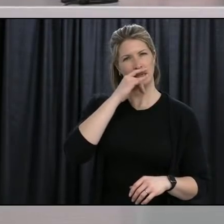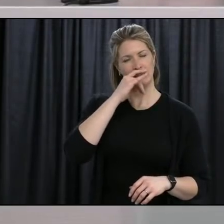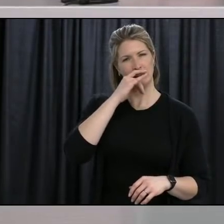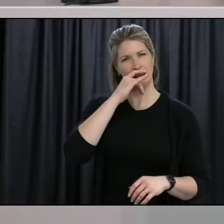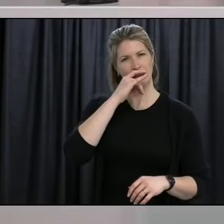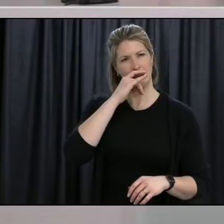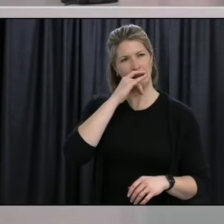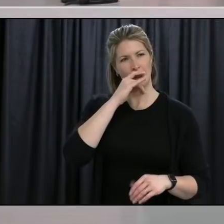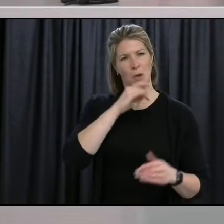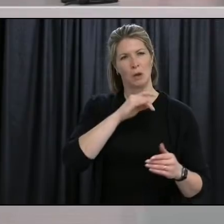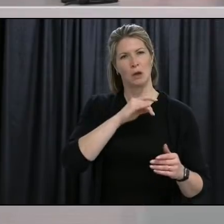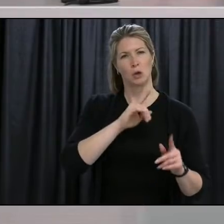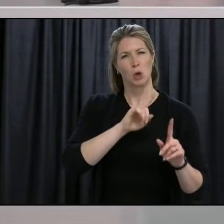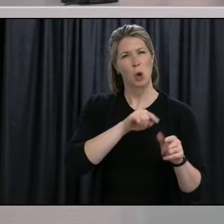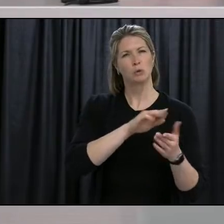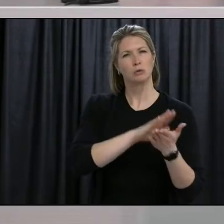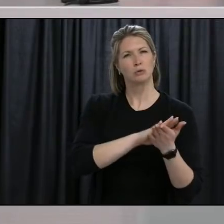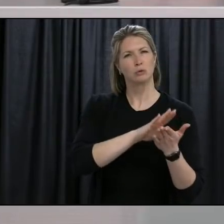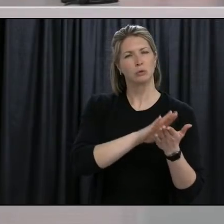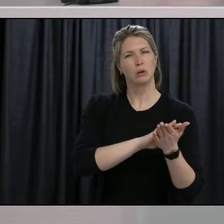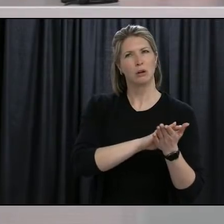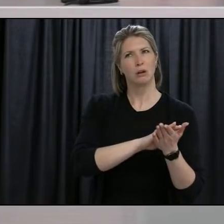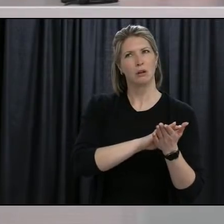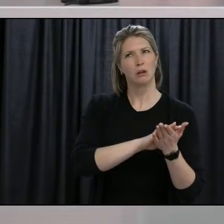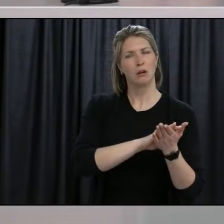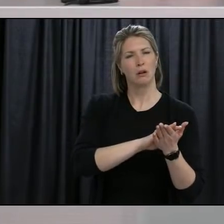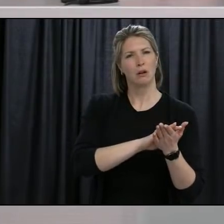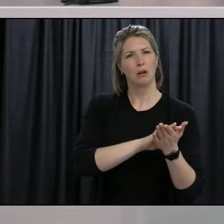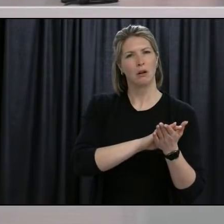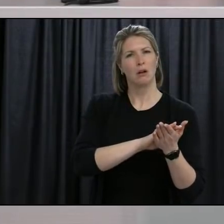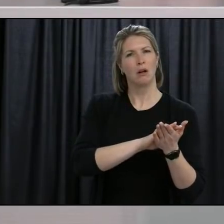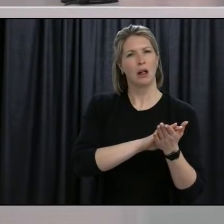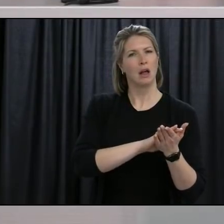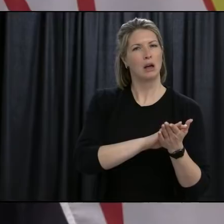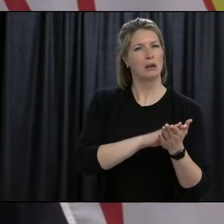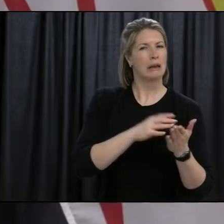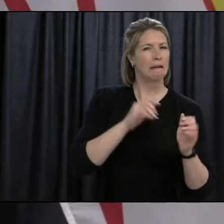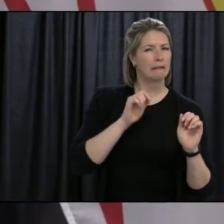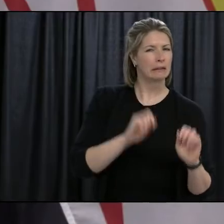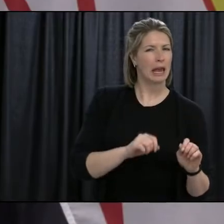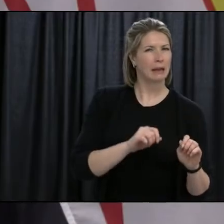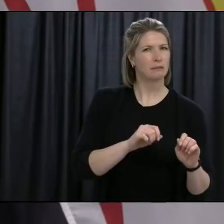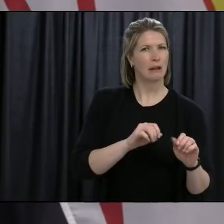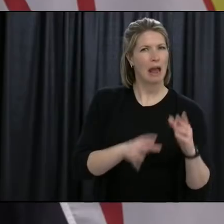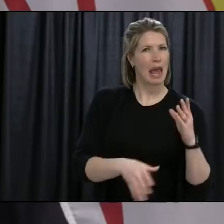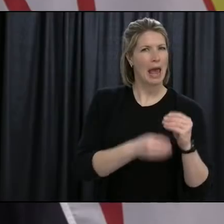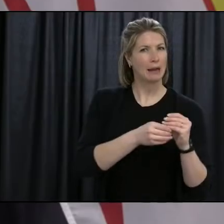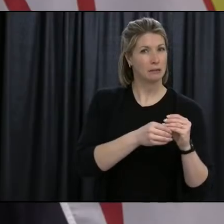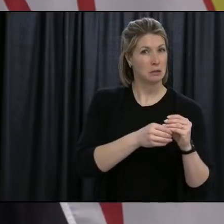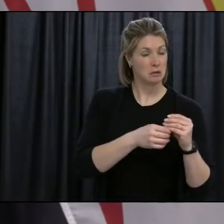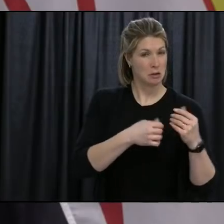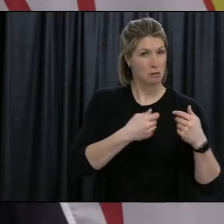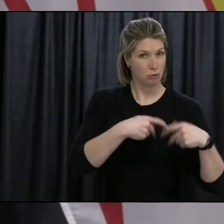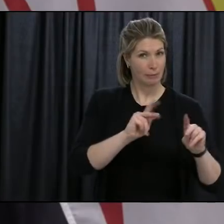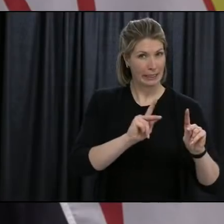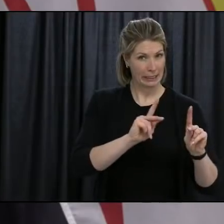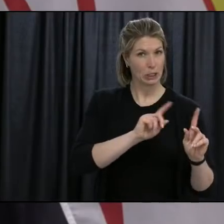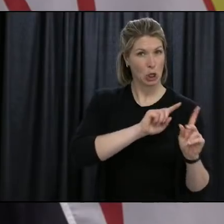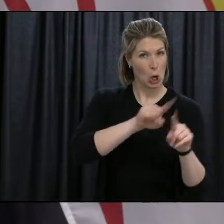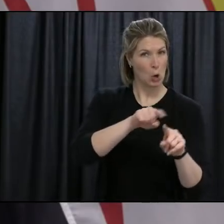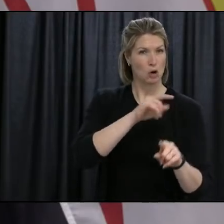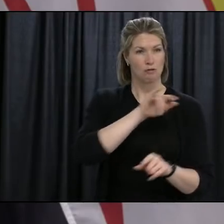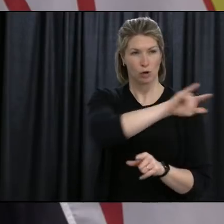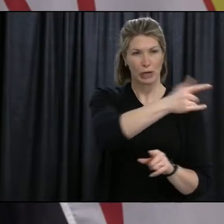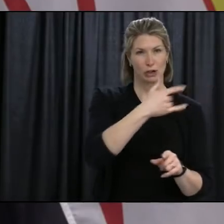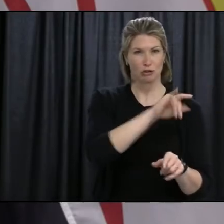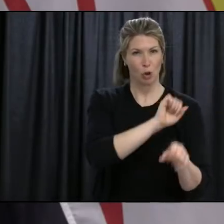comment on that? So I think I just did to Kellyanne's question. I said we'll have to look at those